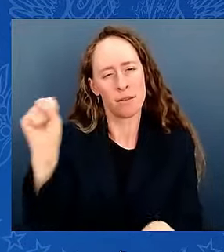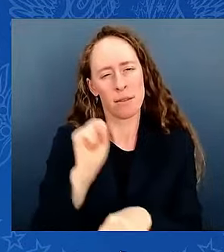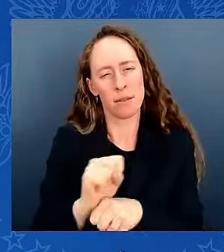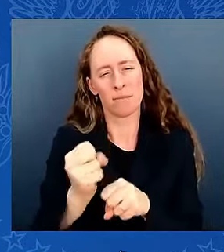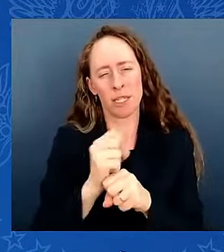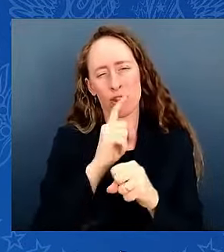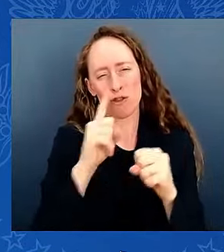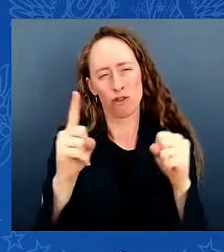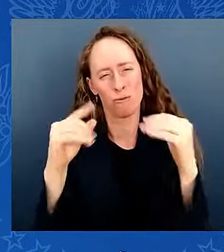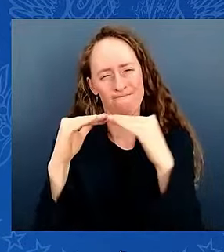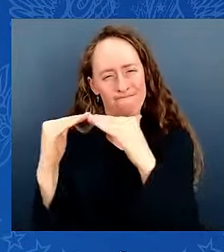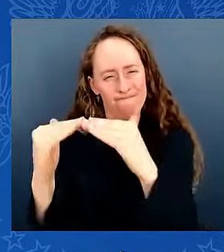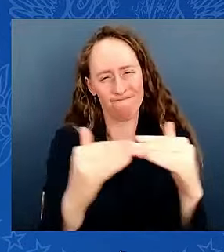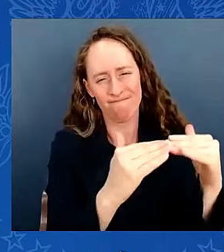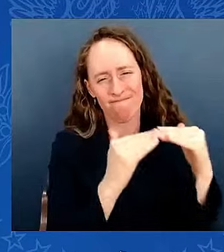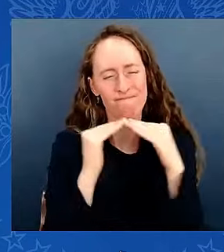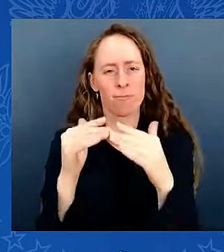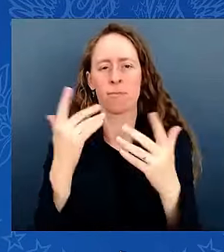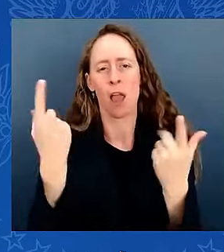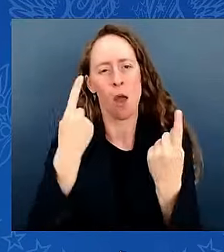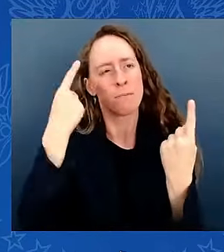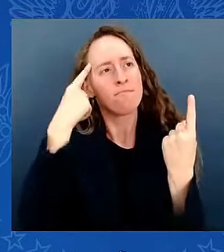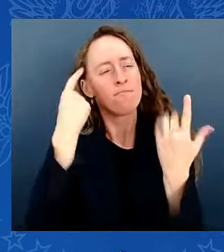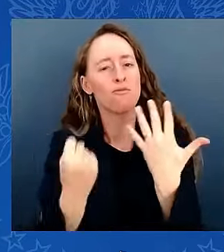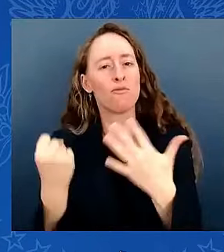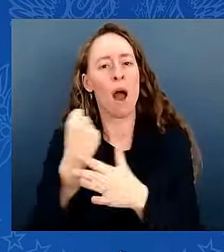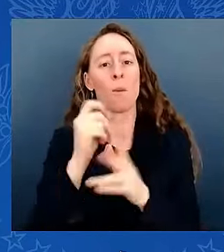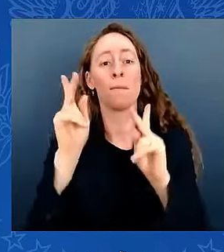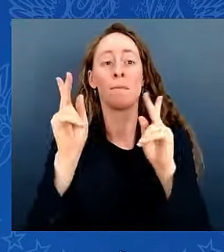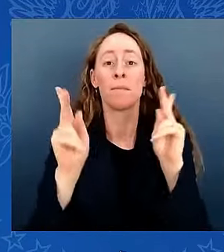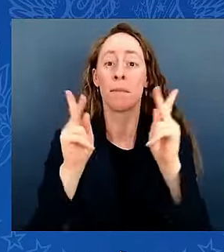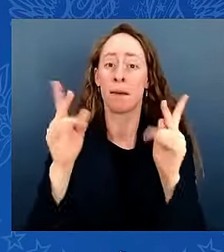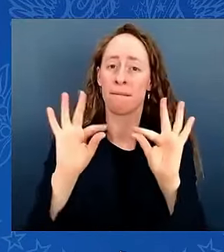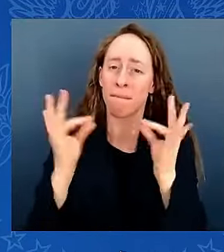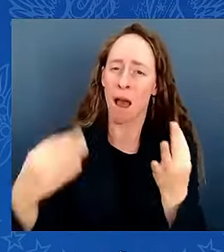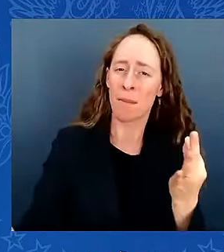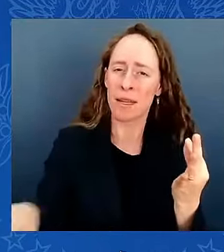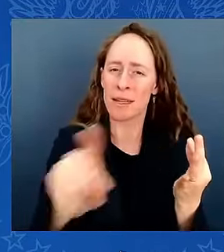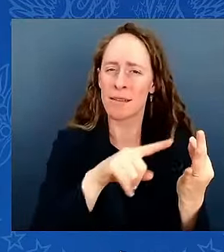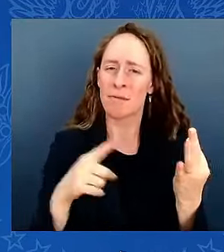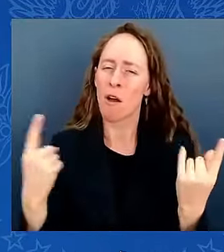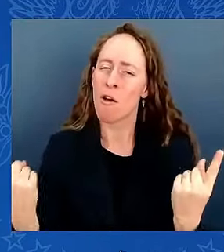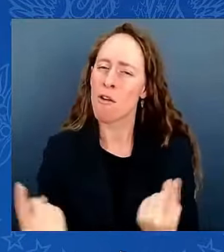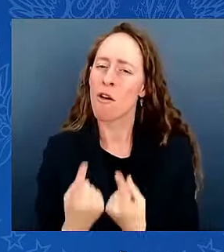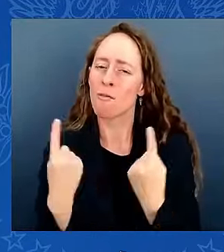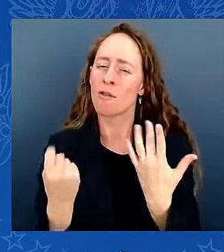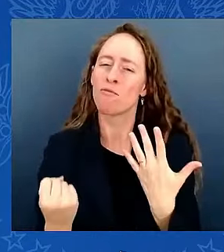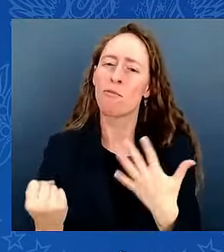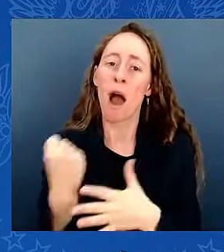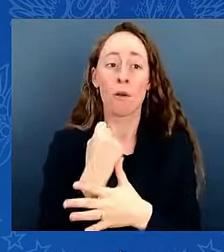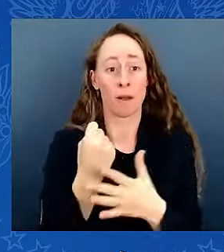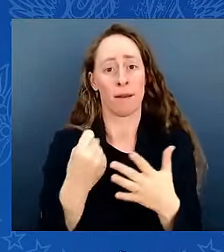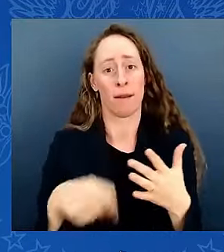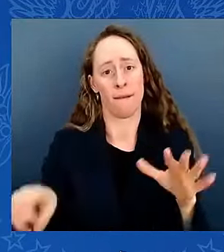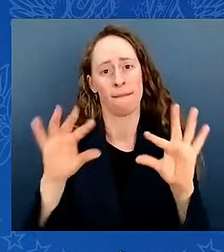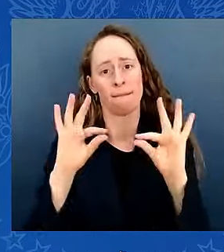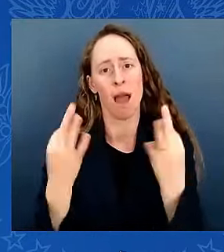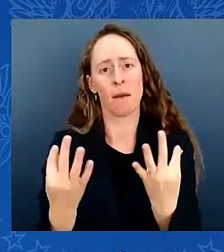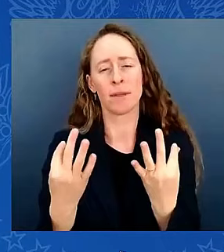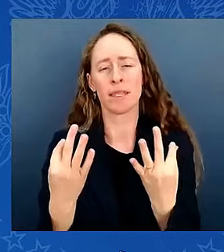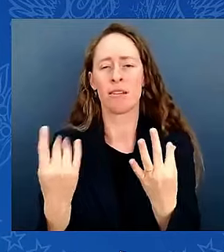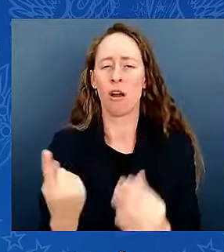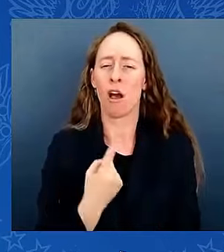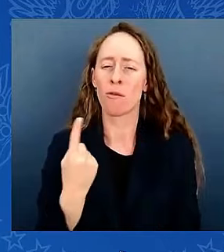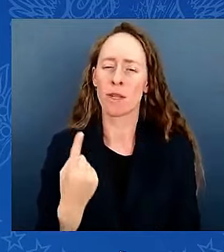example of the importance of Family First by the President, last summer, I was on my last leg doing a little deal around the debt